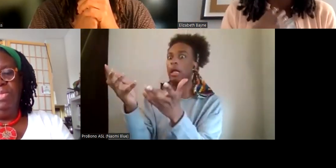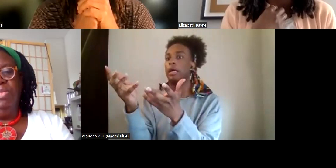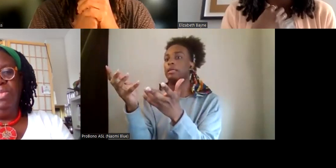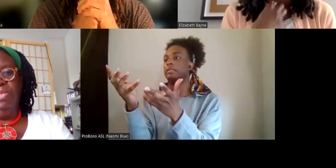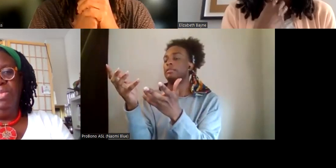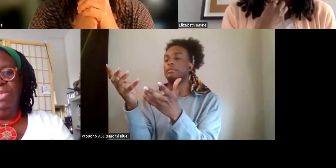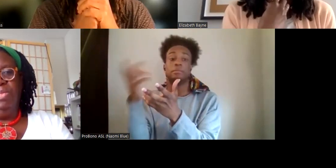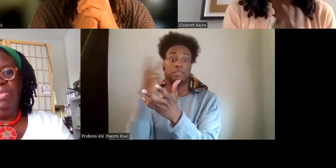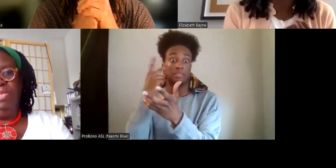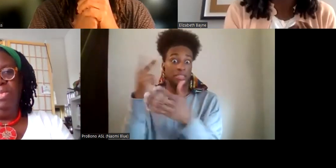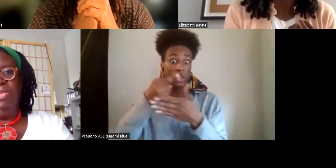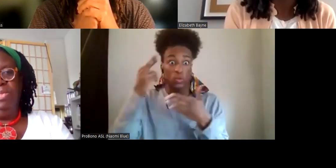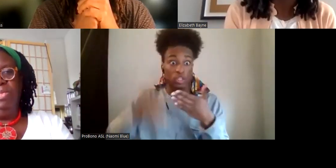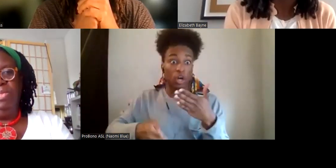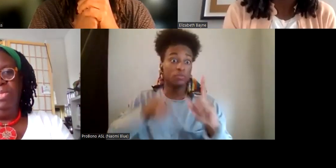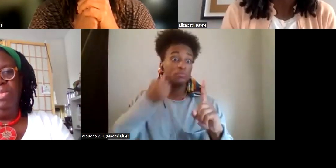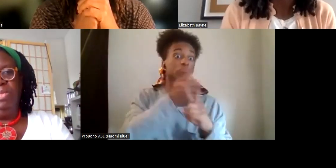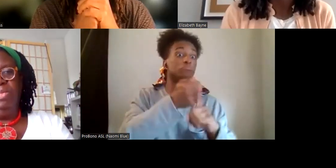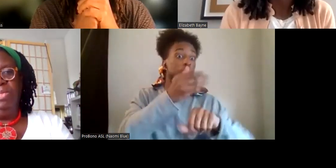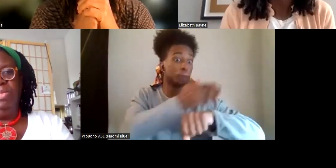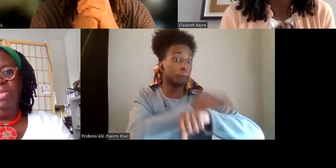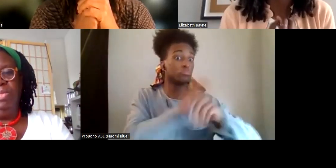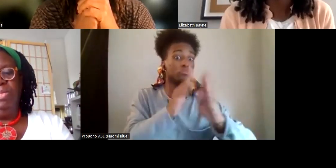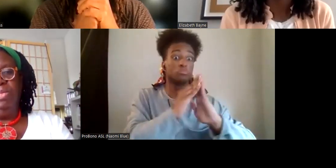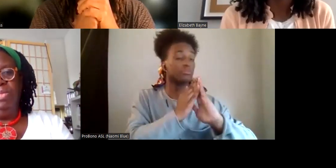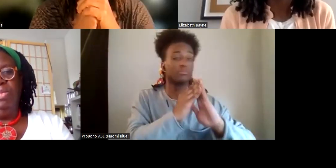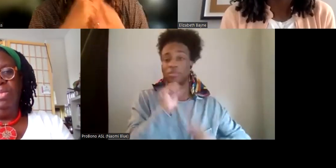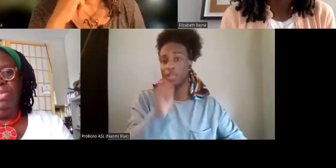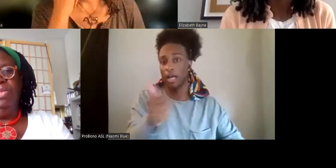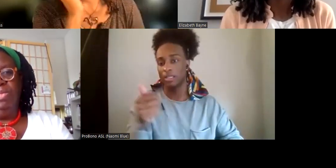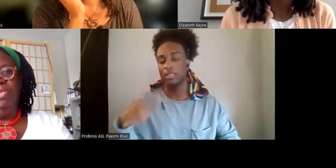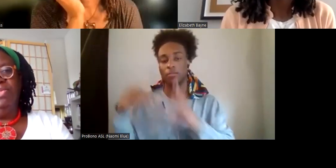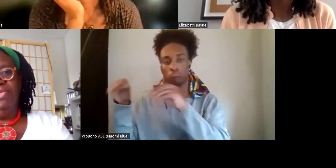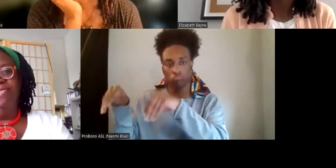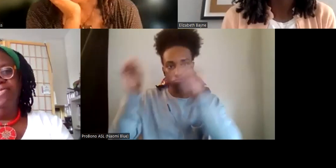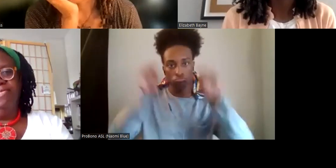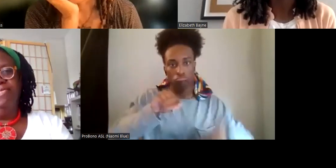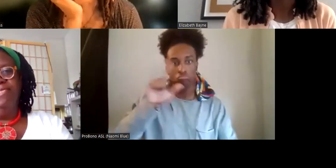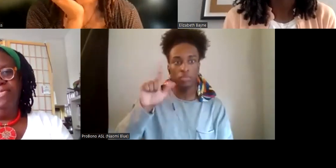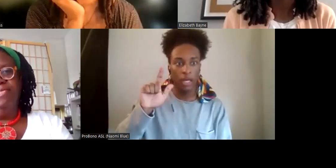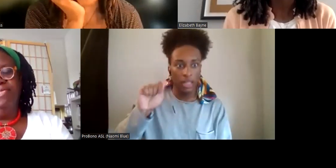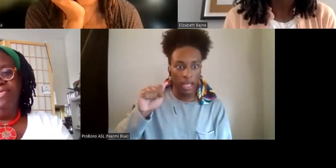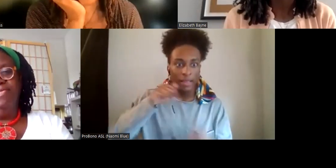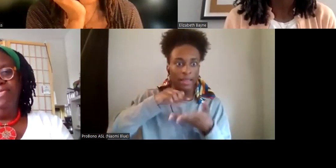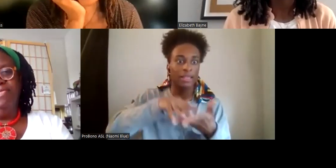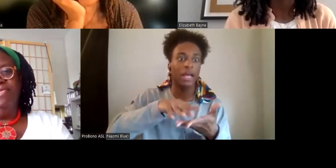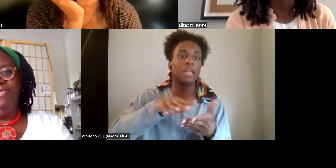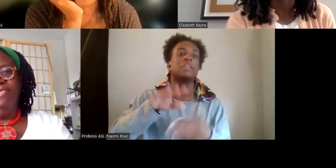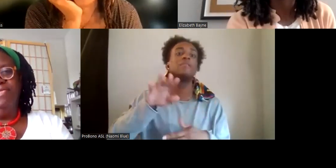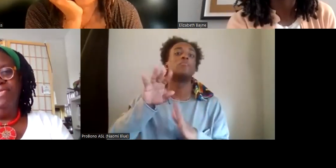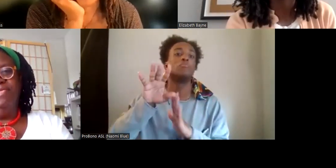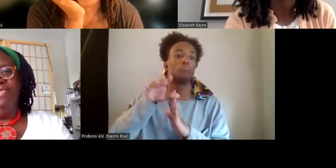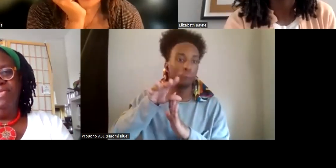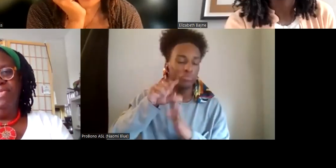And so I came to LA to study film so I could learn how to tell a good story. So which is what I meant is